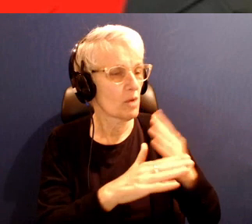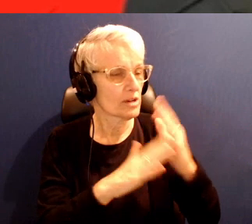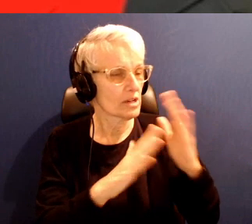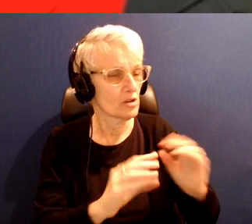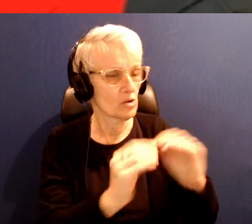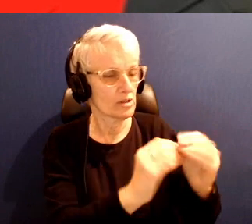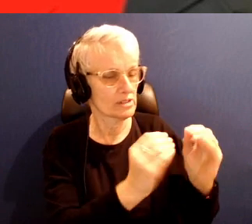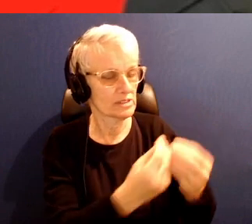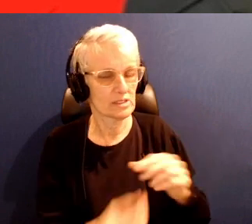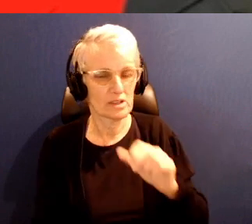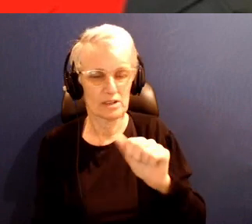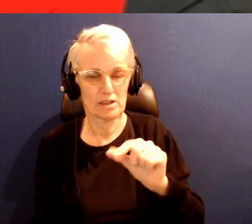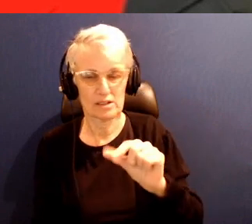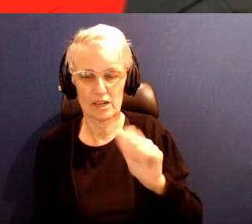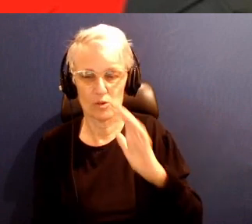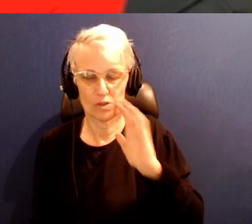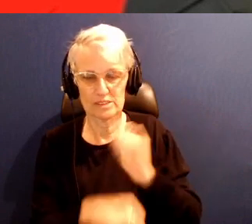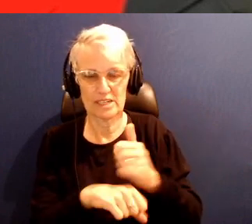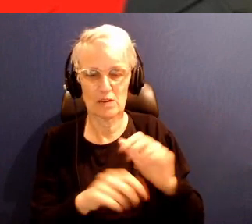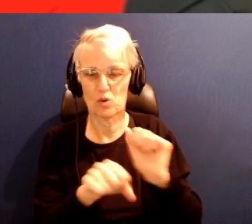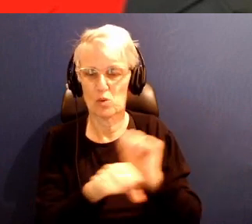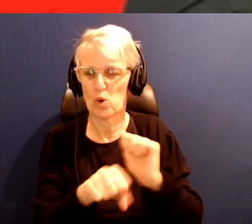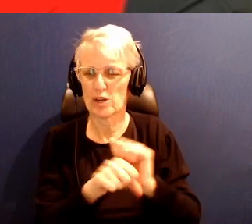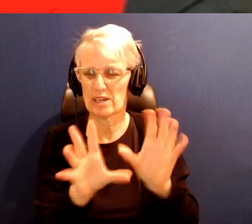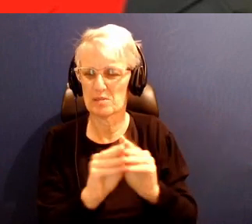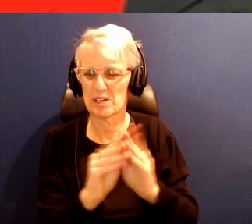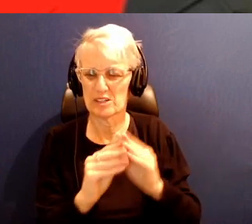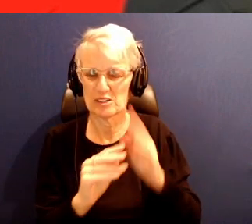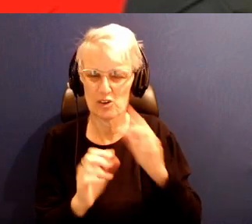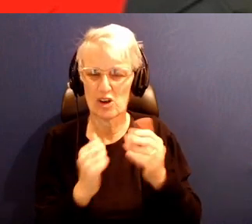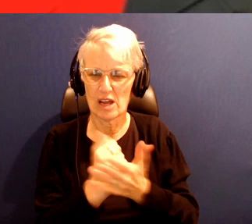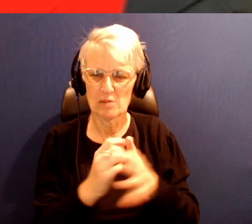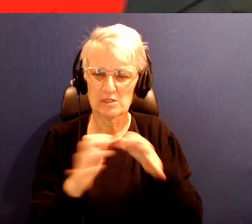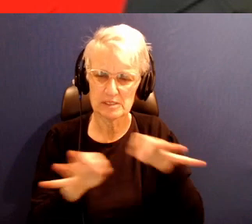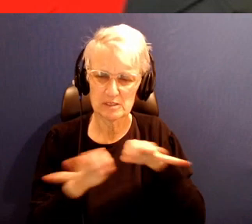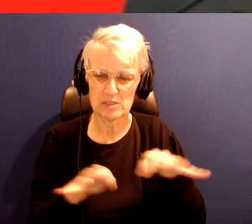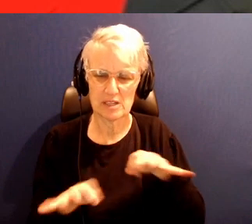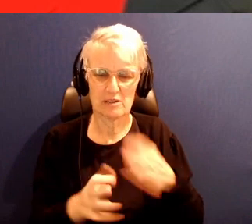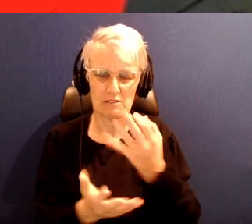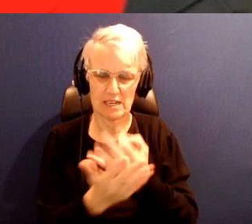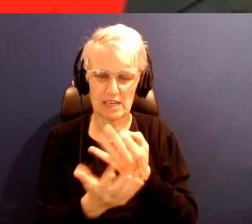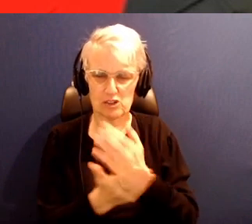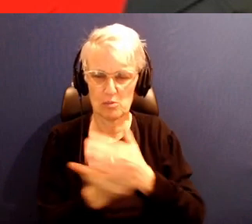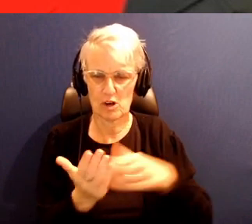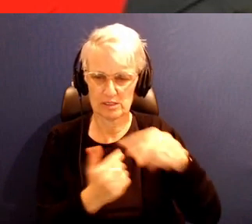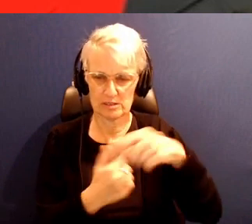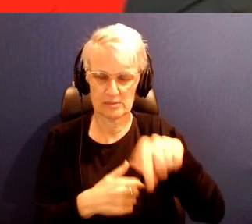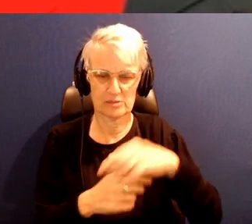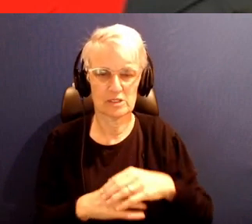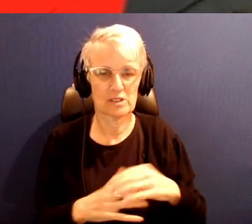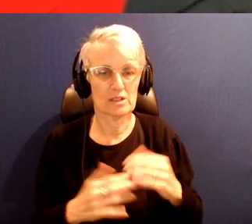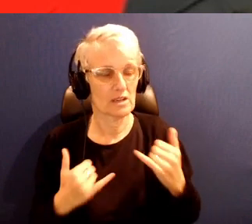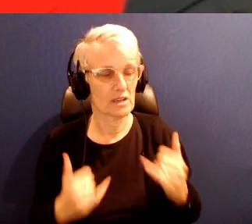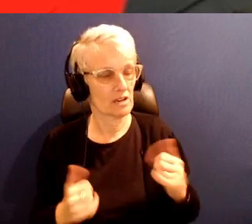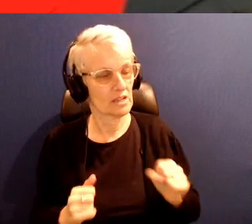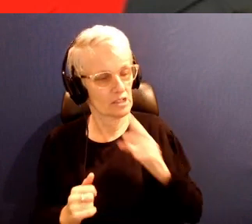funding, GAC will convene working sessions to provide more guidance on the financial aspects of this call. At this